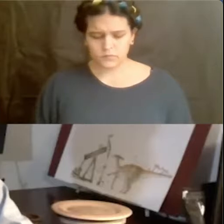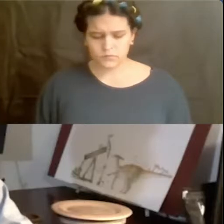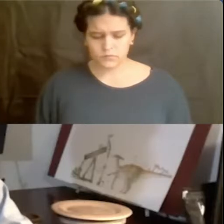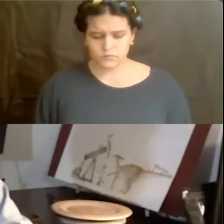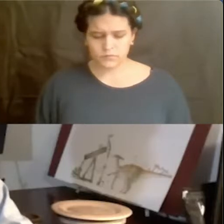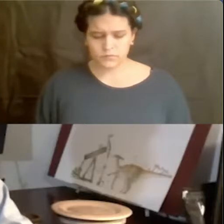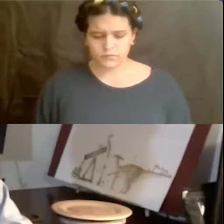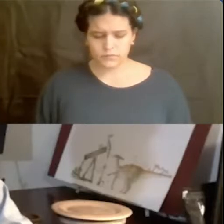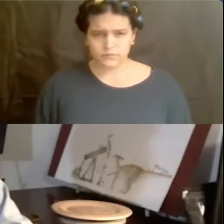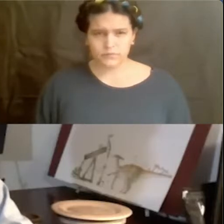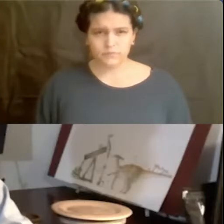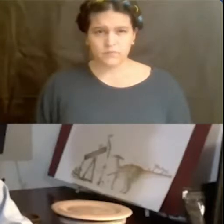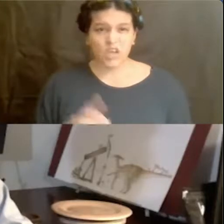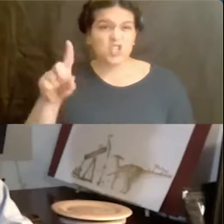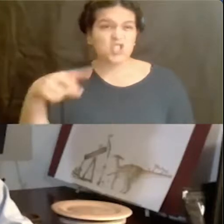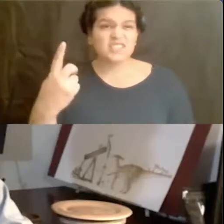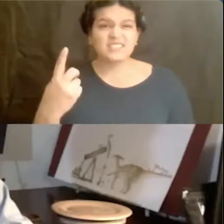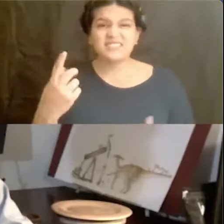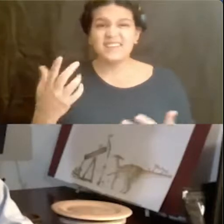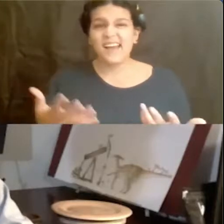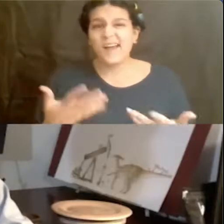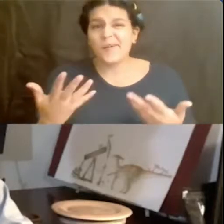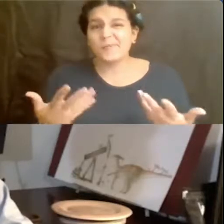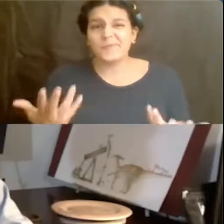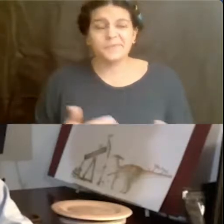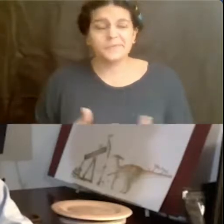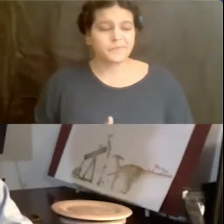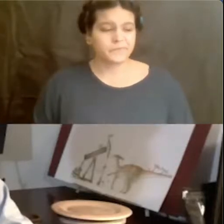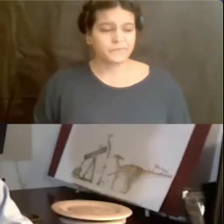I would say just kind